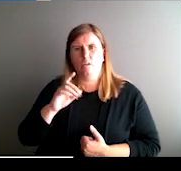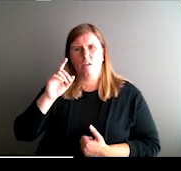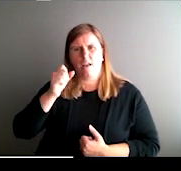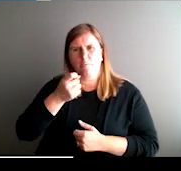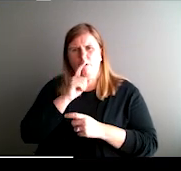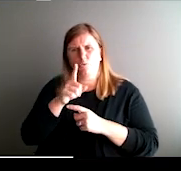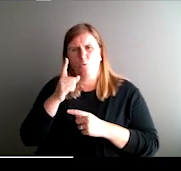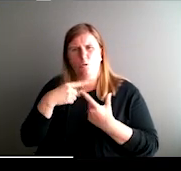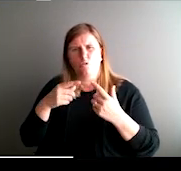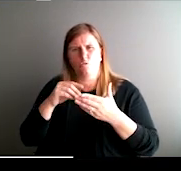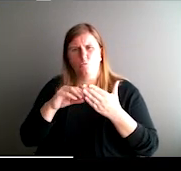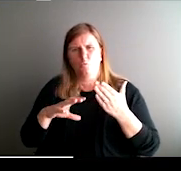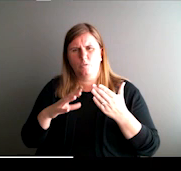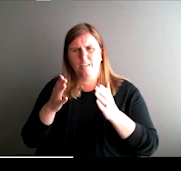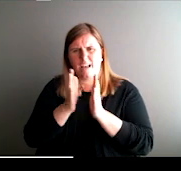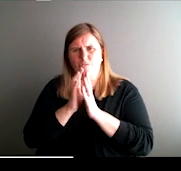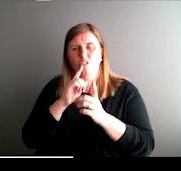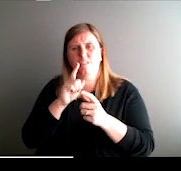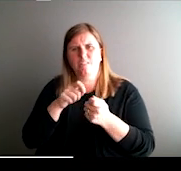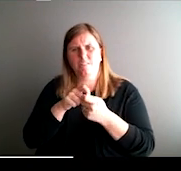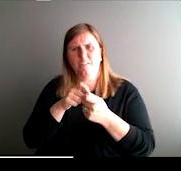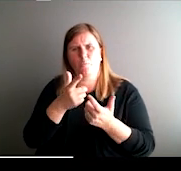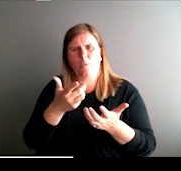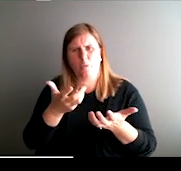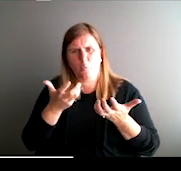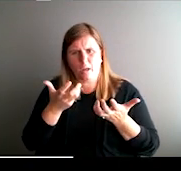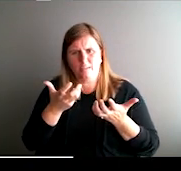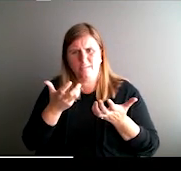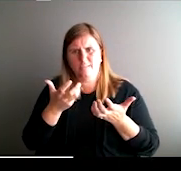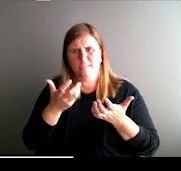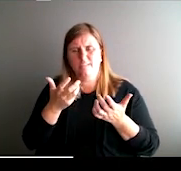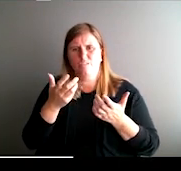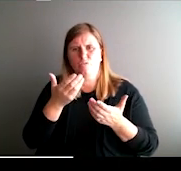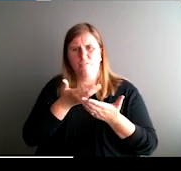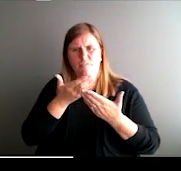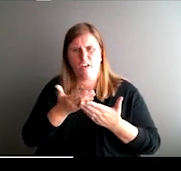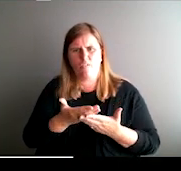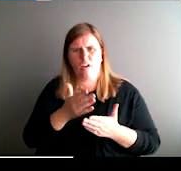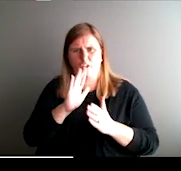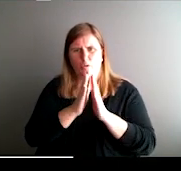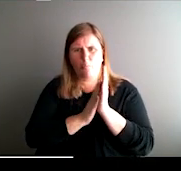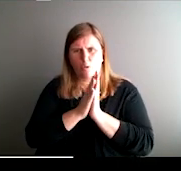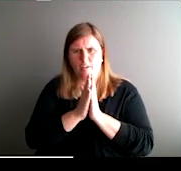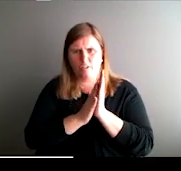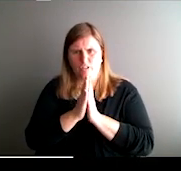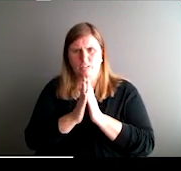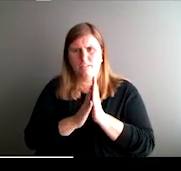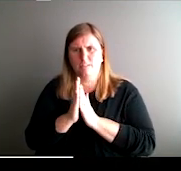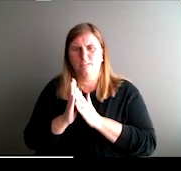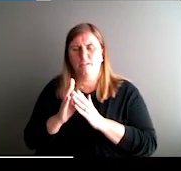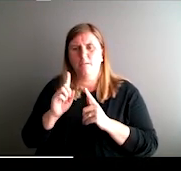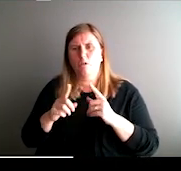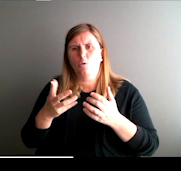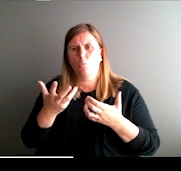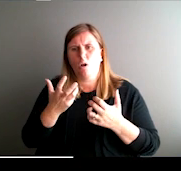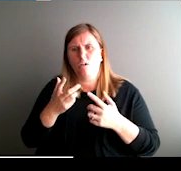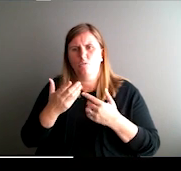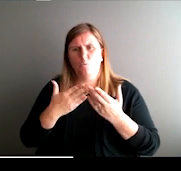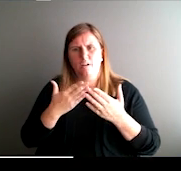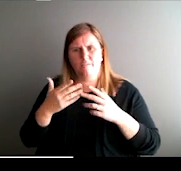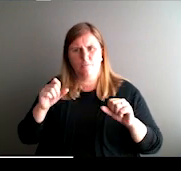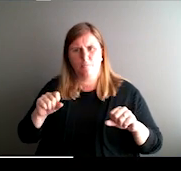is something that they want. You have to essentially verify motivation, but you do want to, whenever